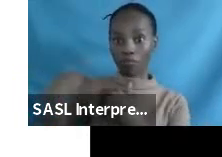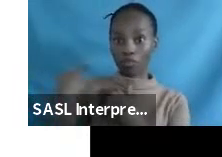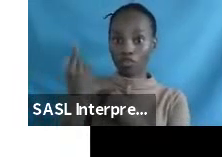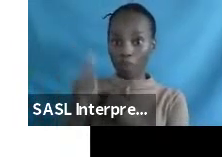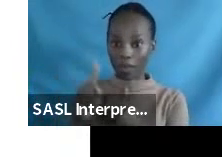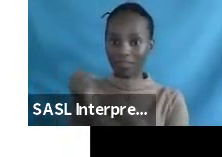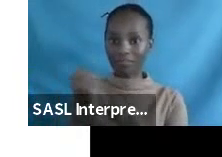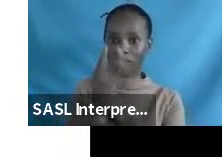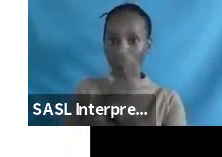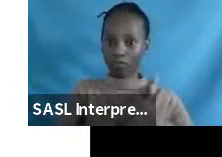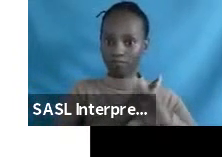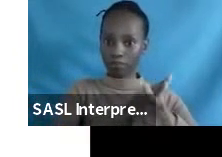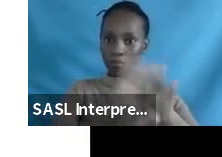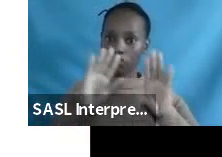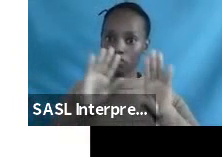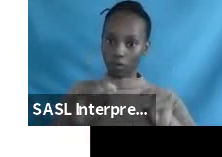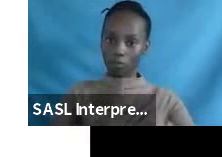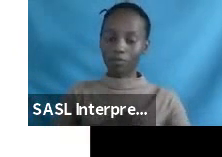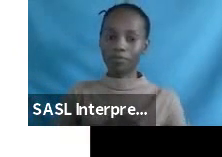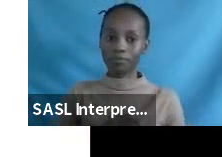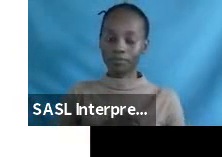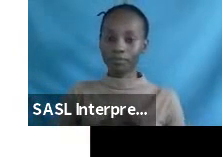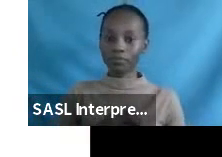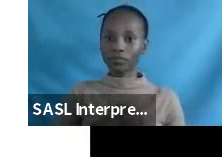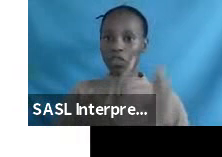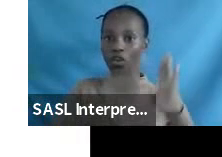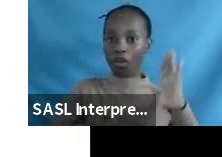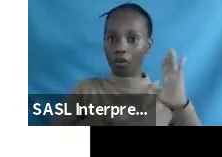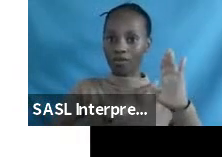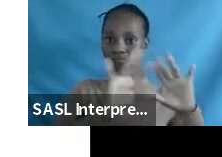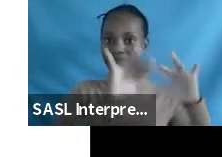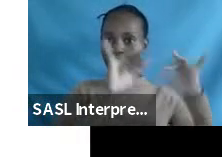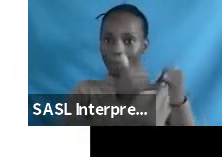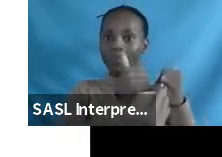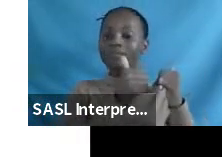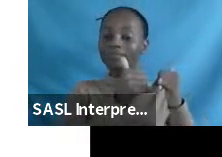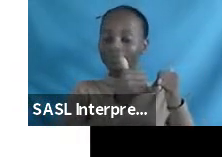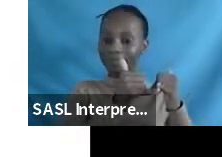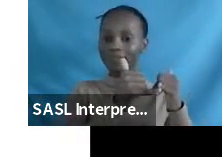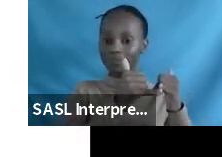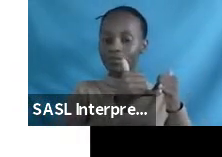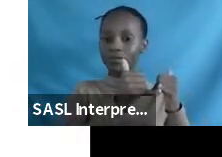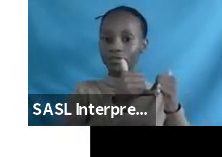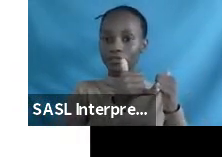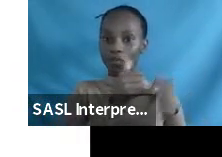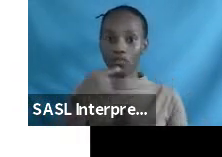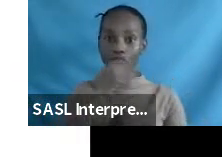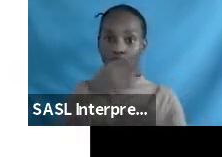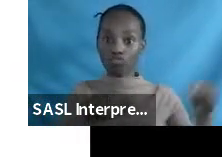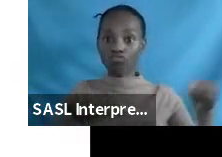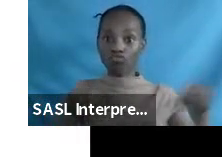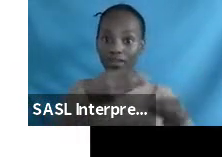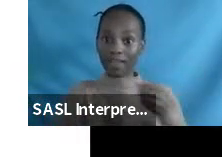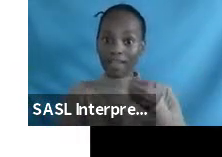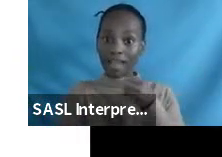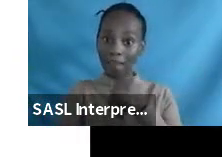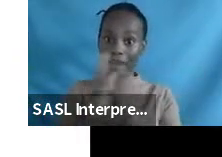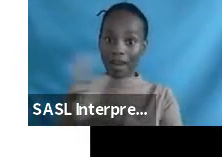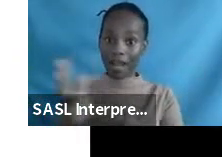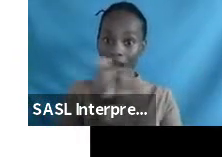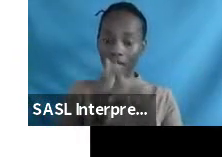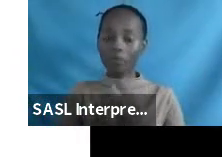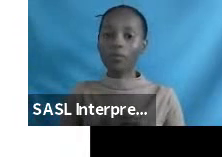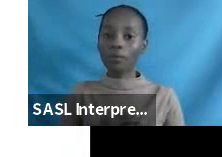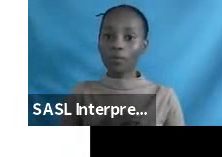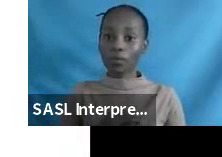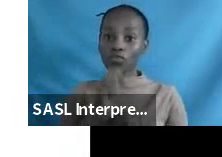profits, unfair competition for legitimate trade happens as a result of the fact that those who import